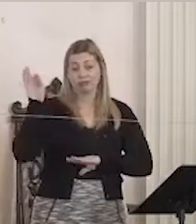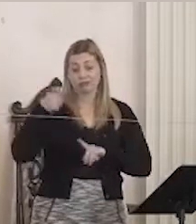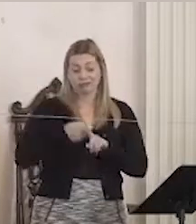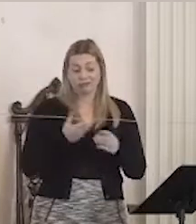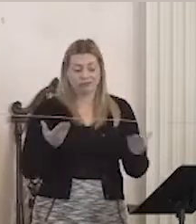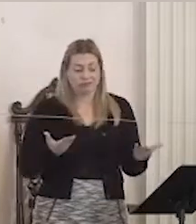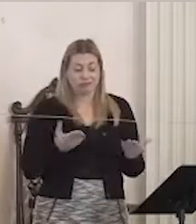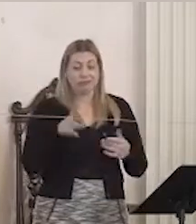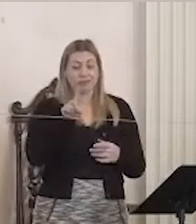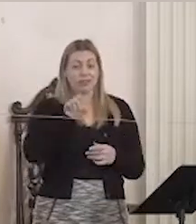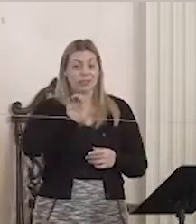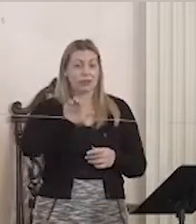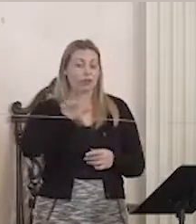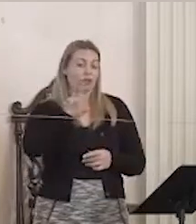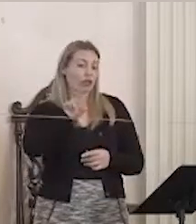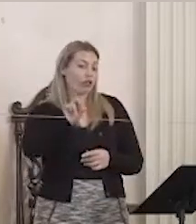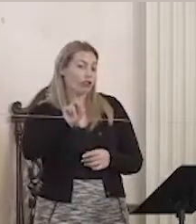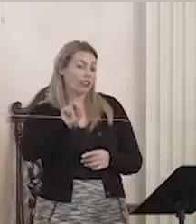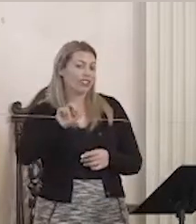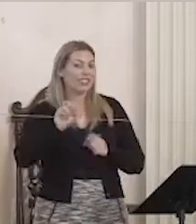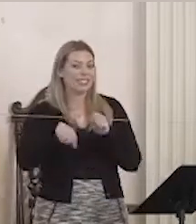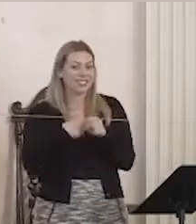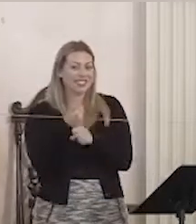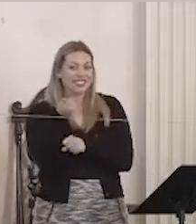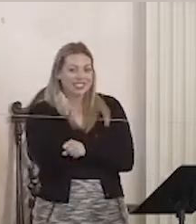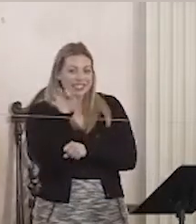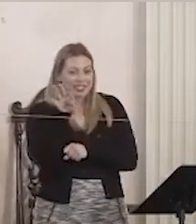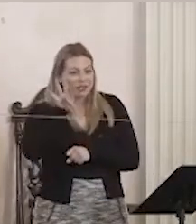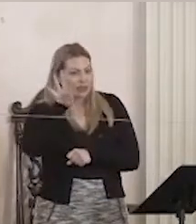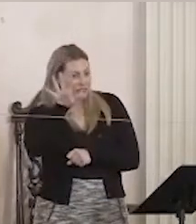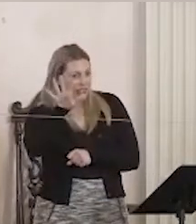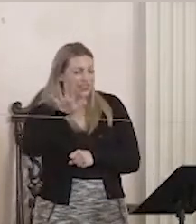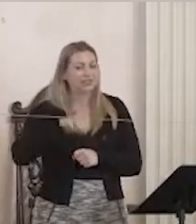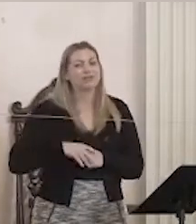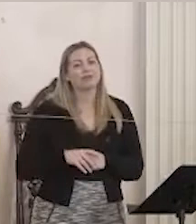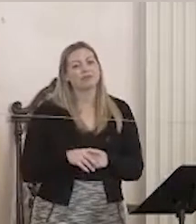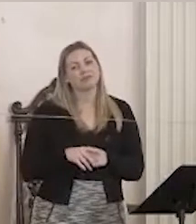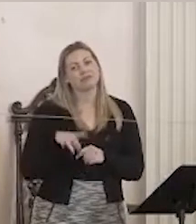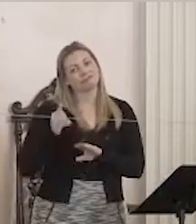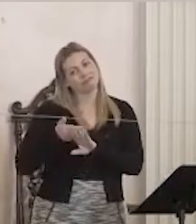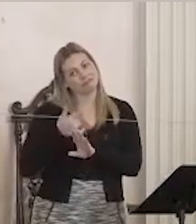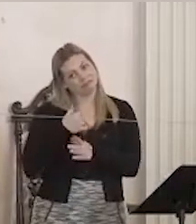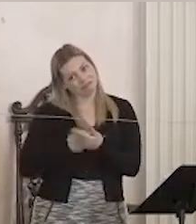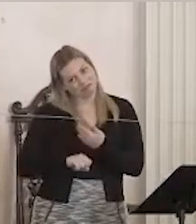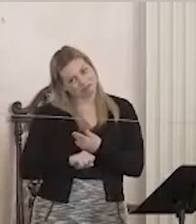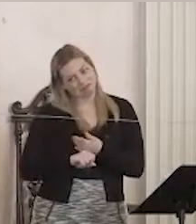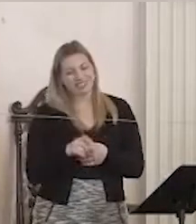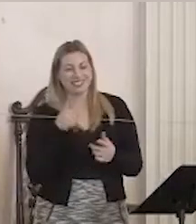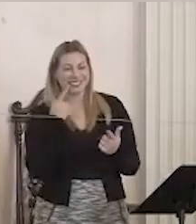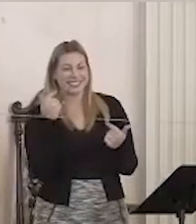on December 30th, 1945, before I was born.